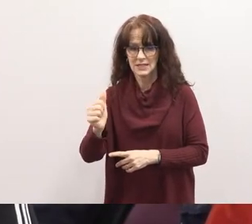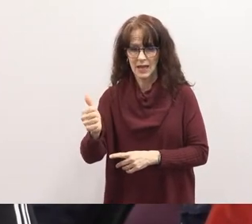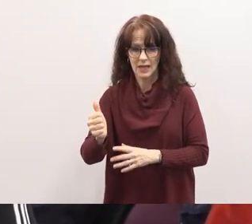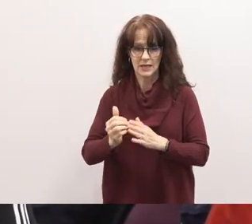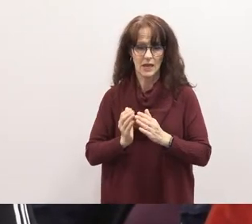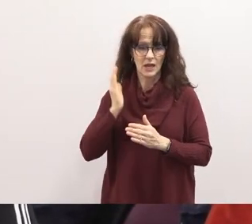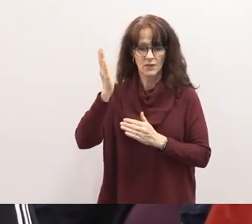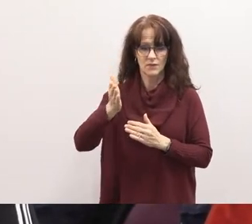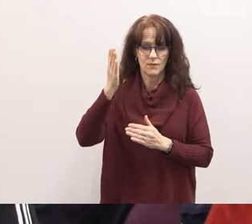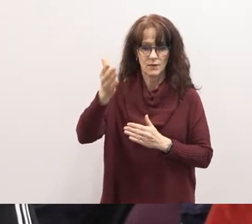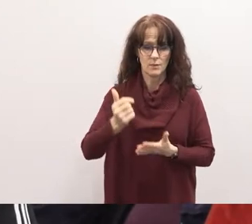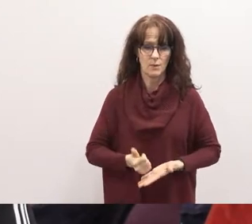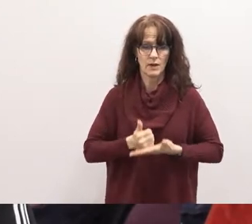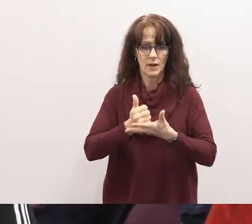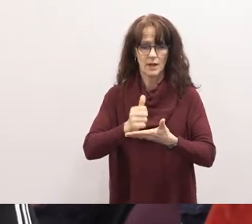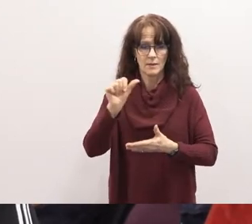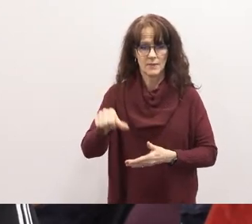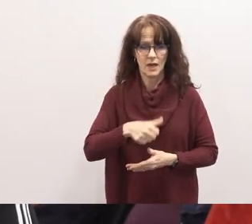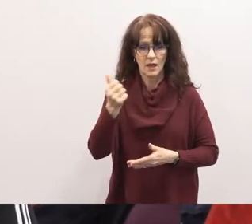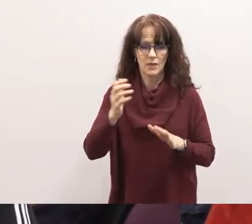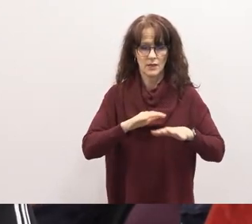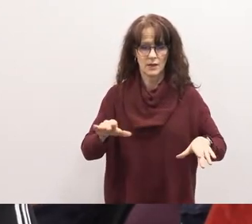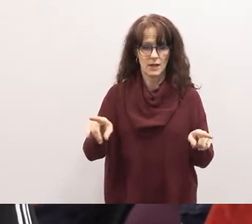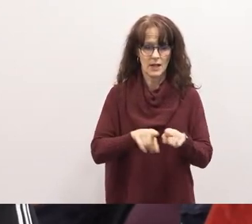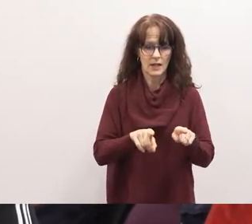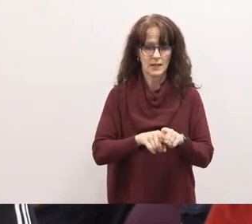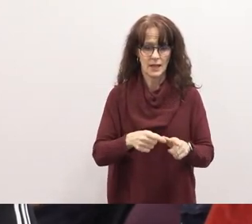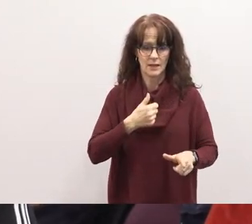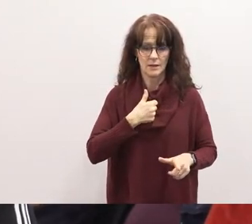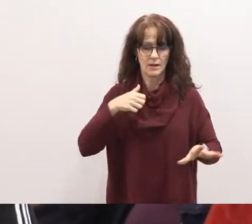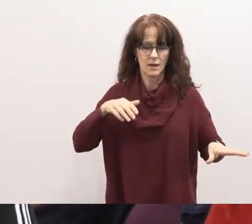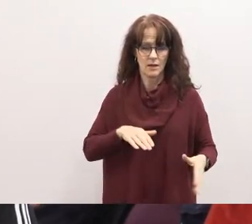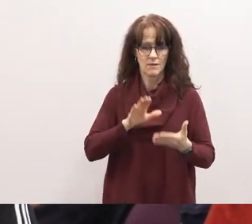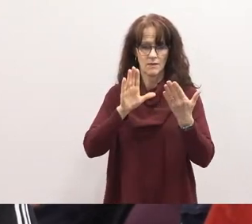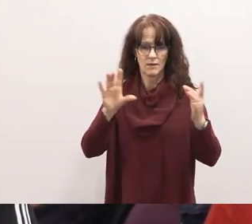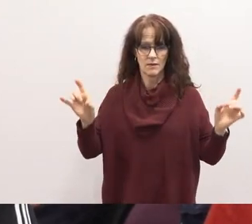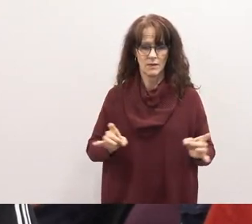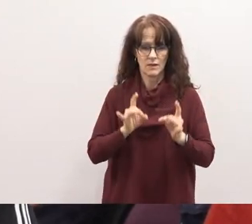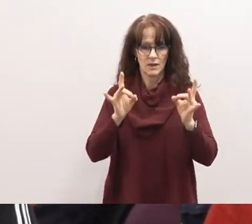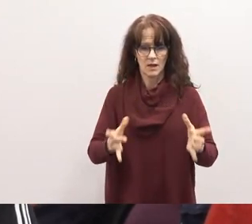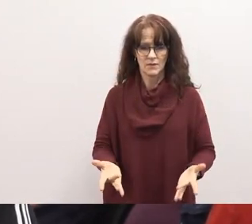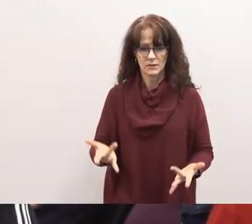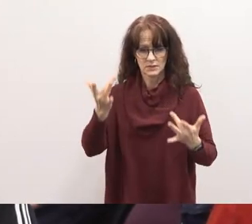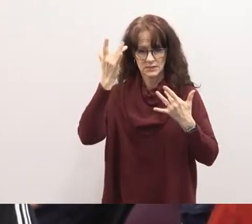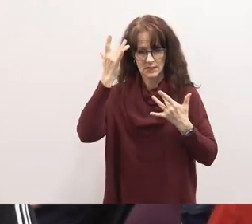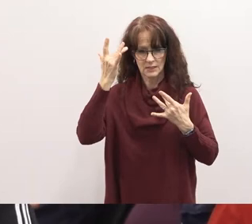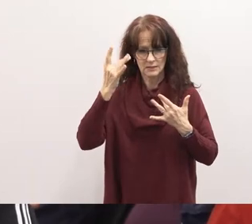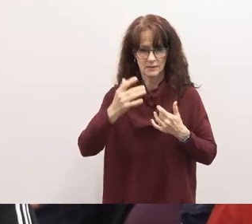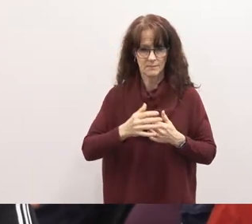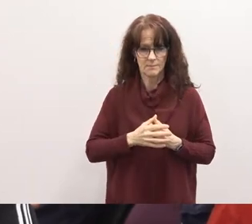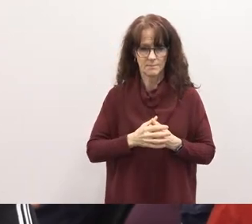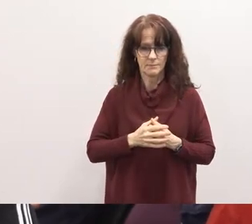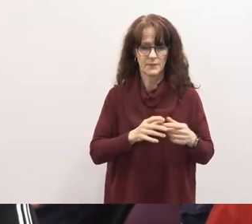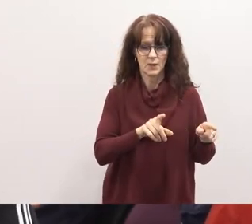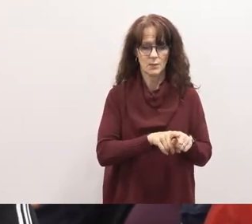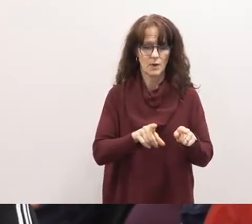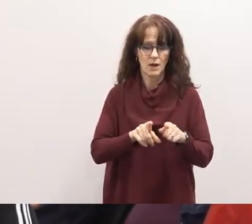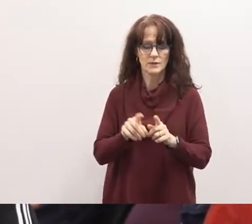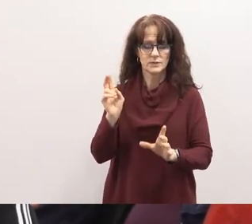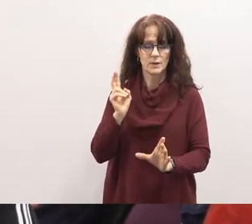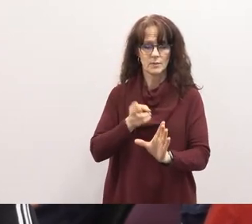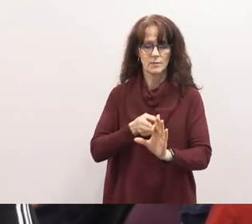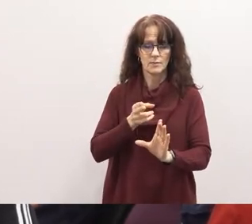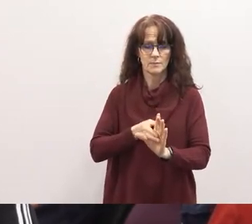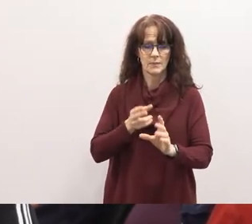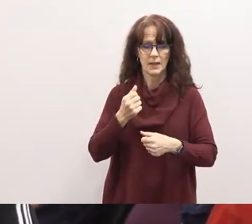like to help other children, like myself, that are facing this awful disease. We are also participating in